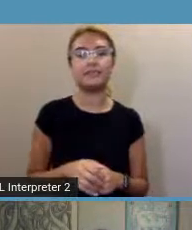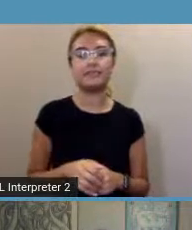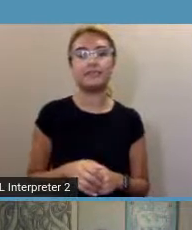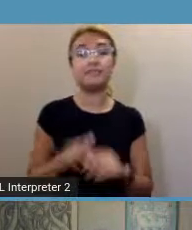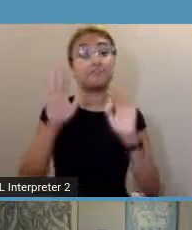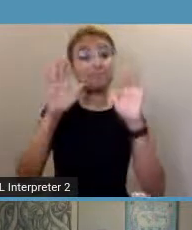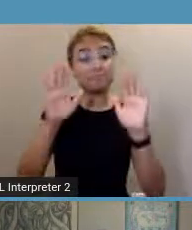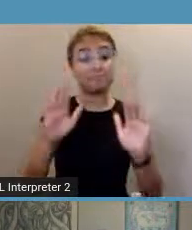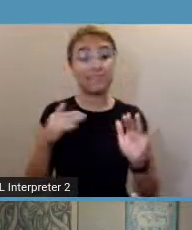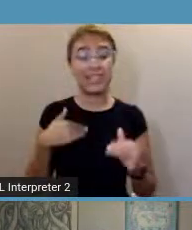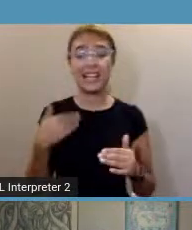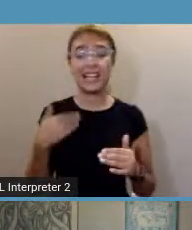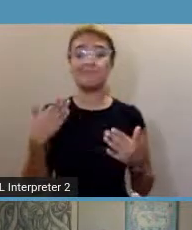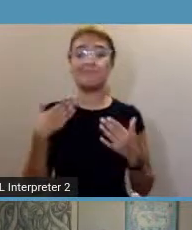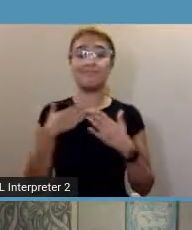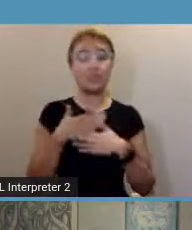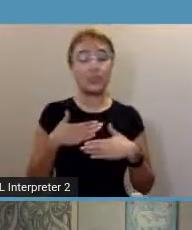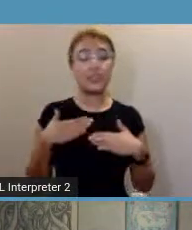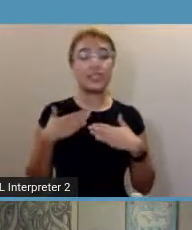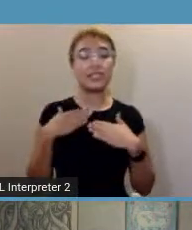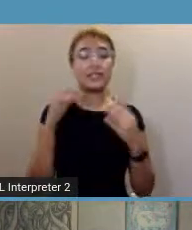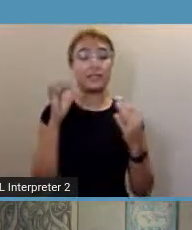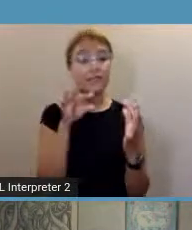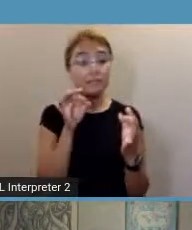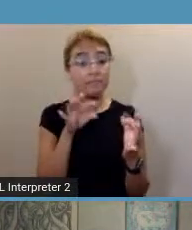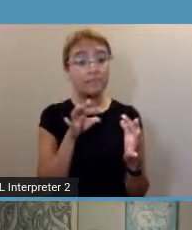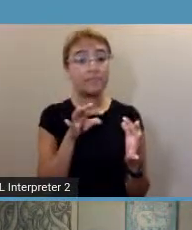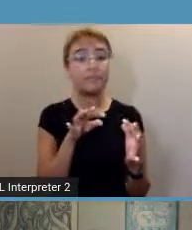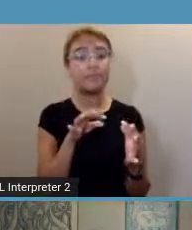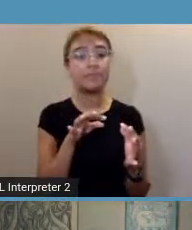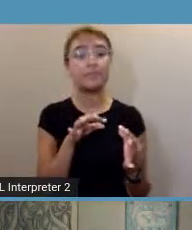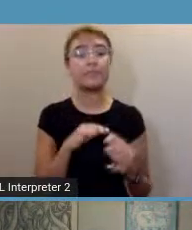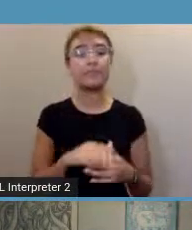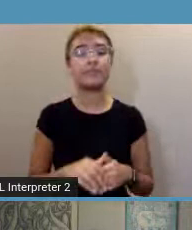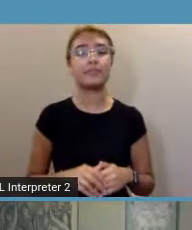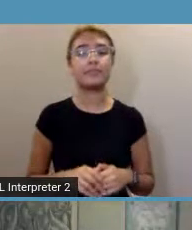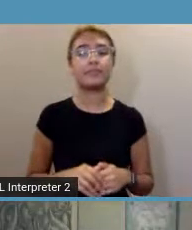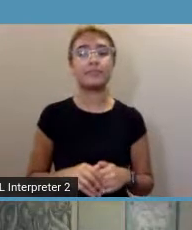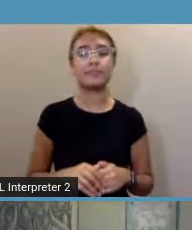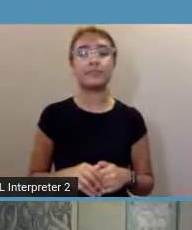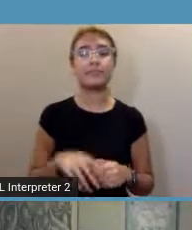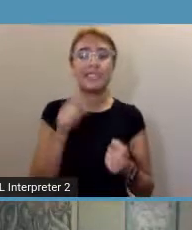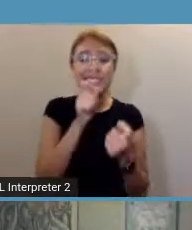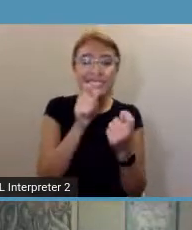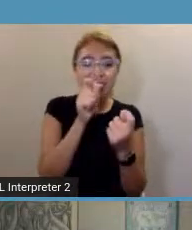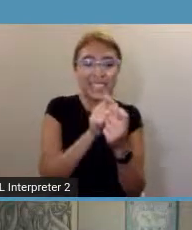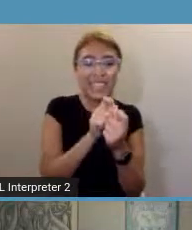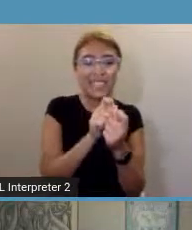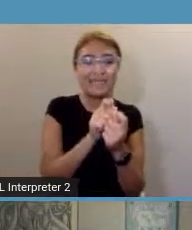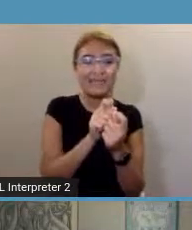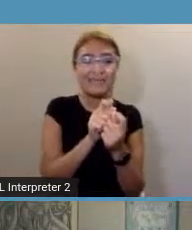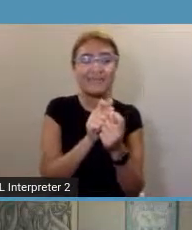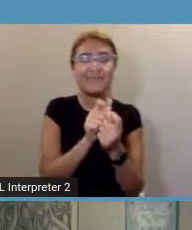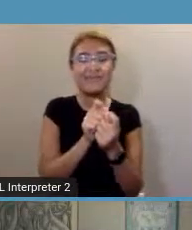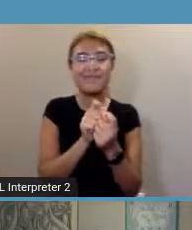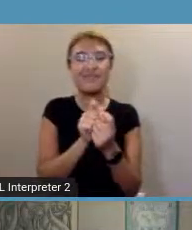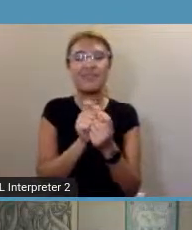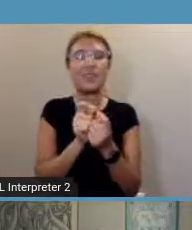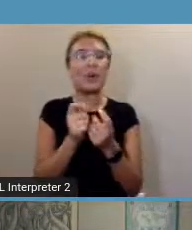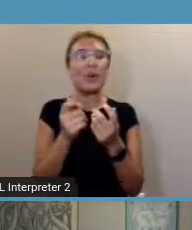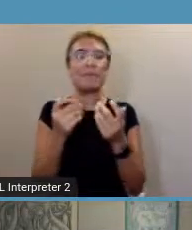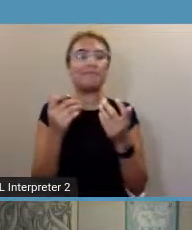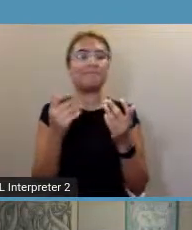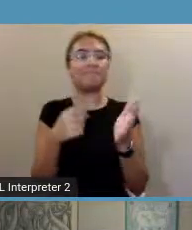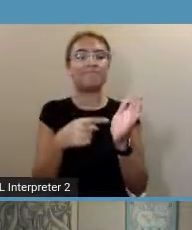I really appreciate the feedback and the detailed instruction about kind of where to get